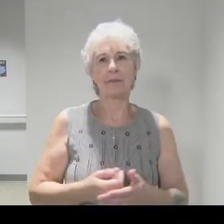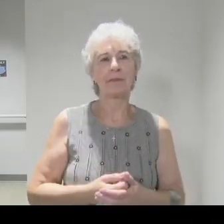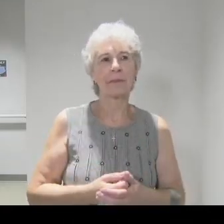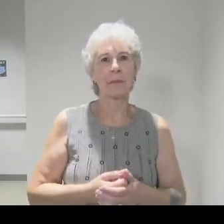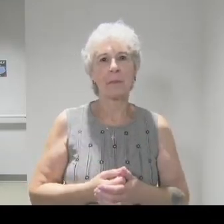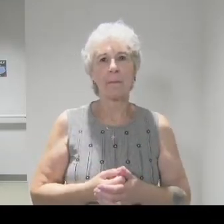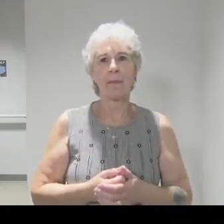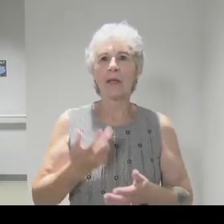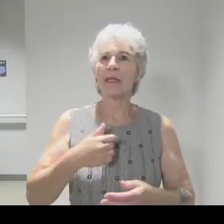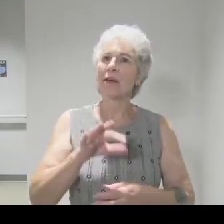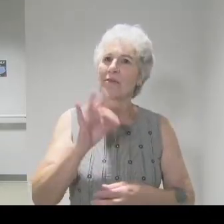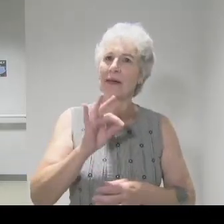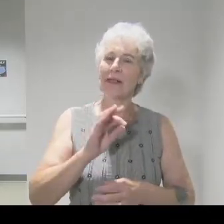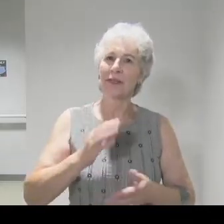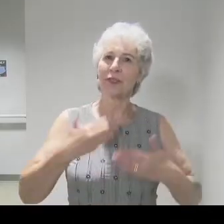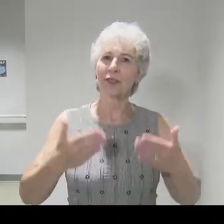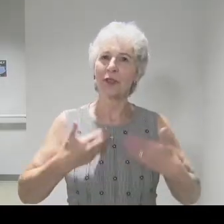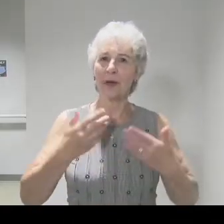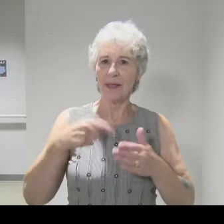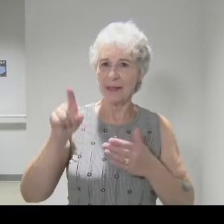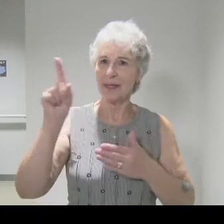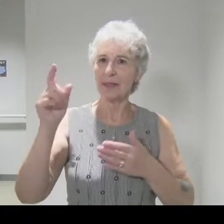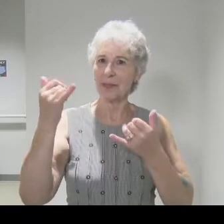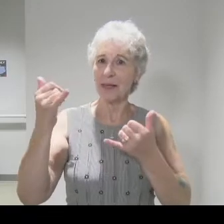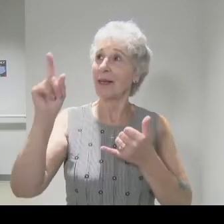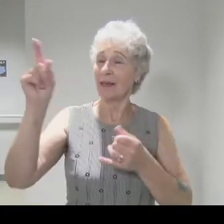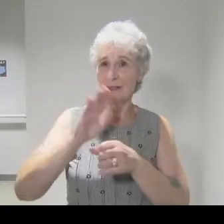find our joy in him today, because he's enough.